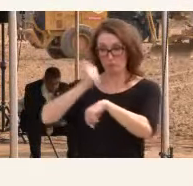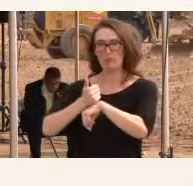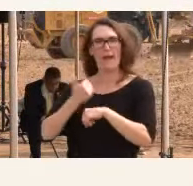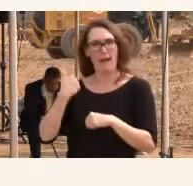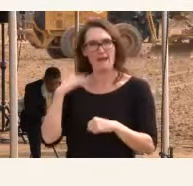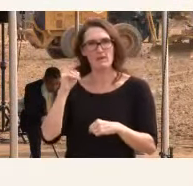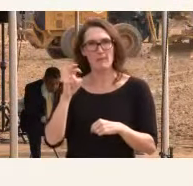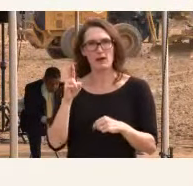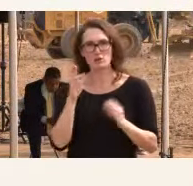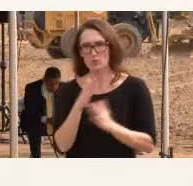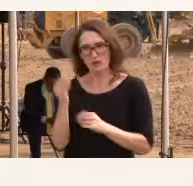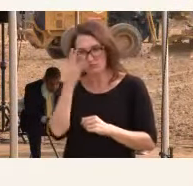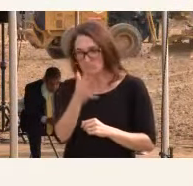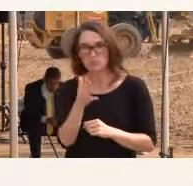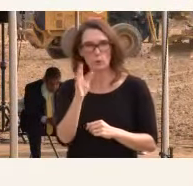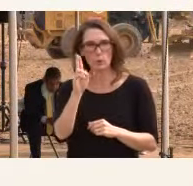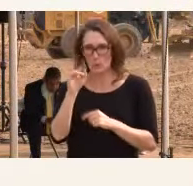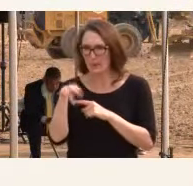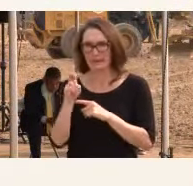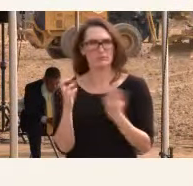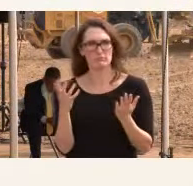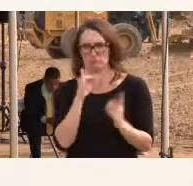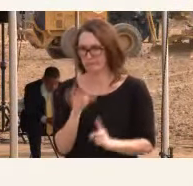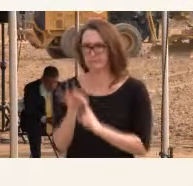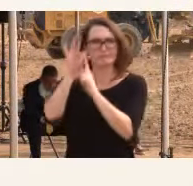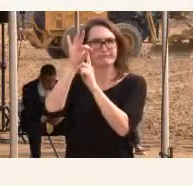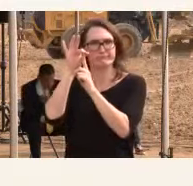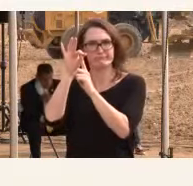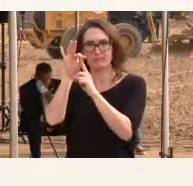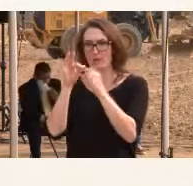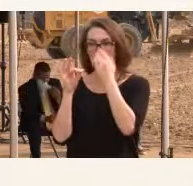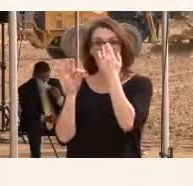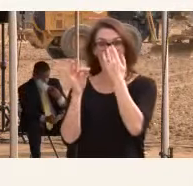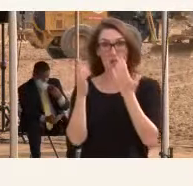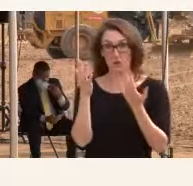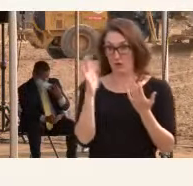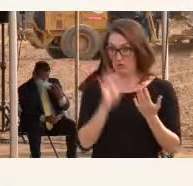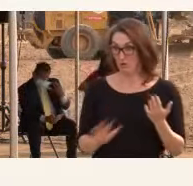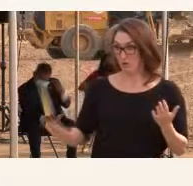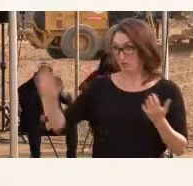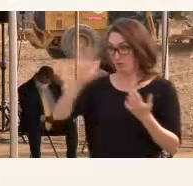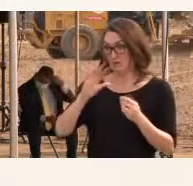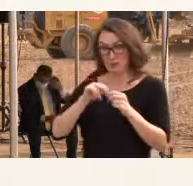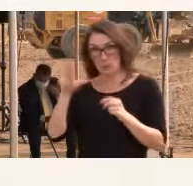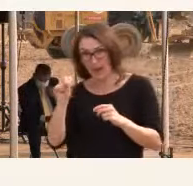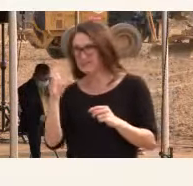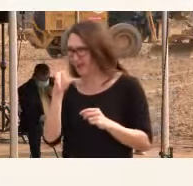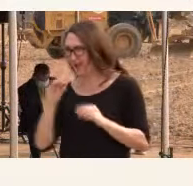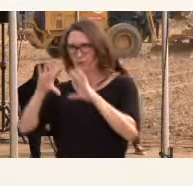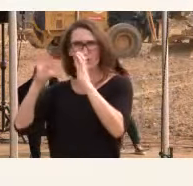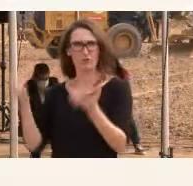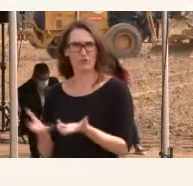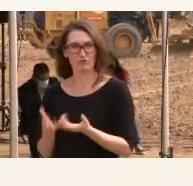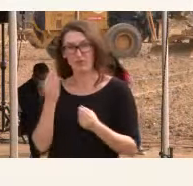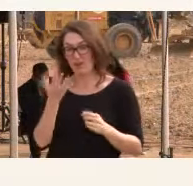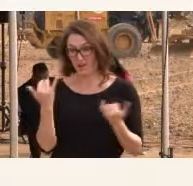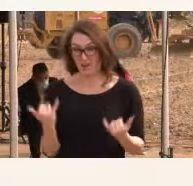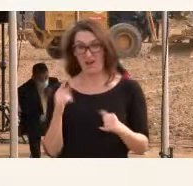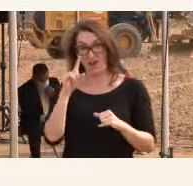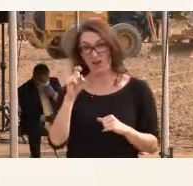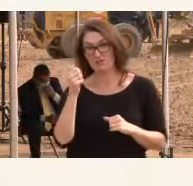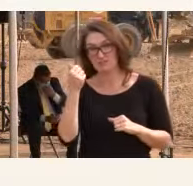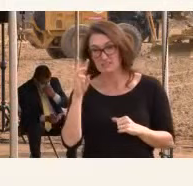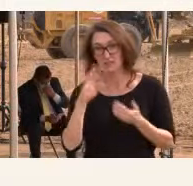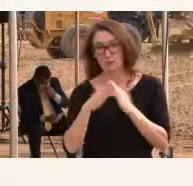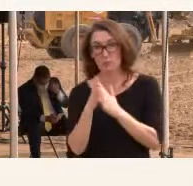is truly unique. It's unique around the country and therefore unique around the world. Now 116